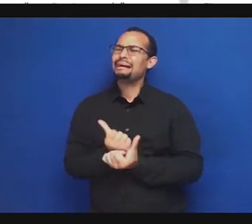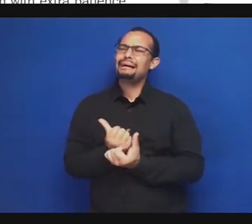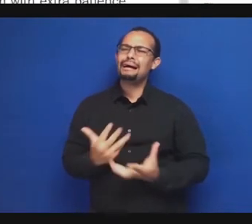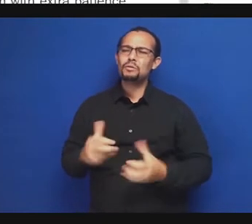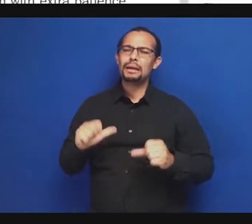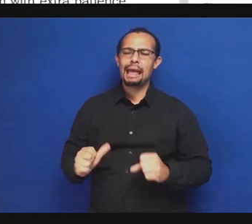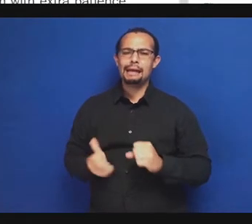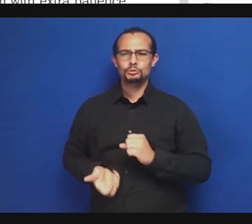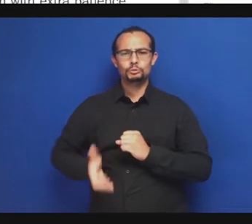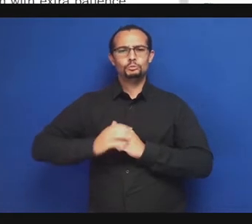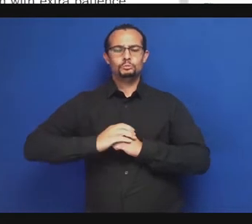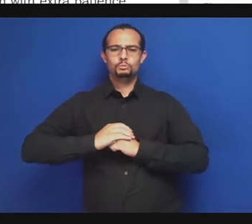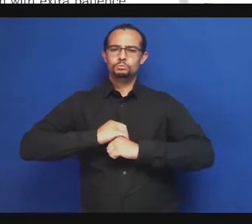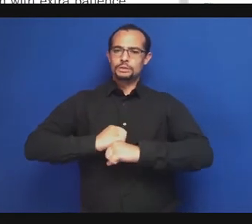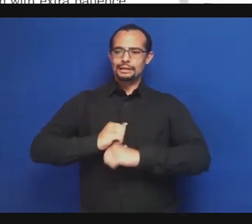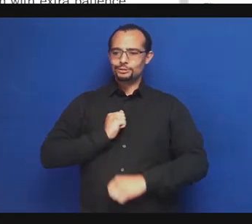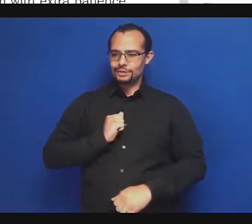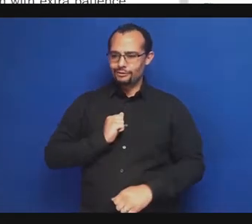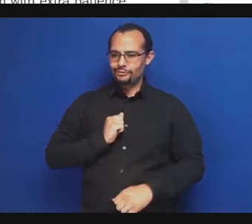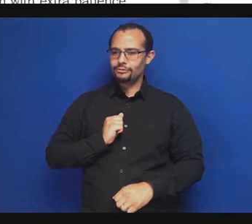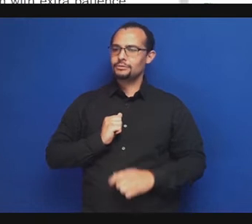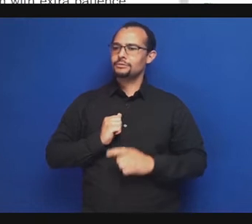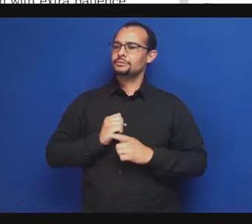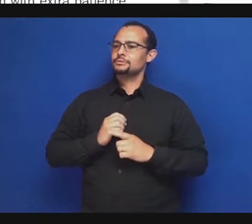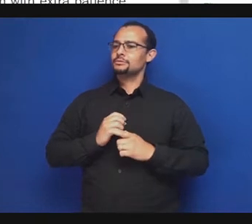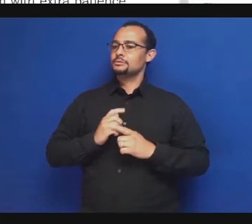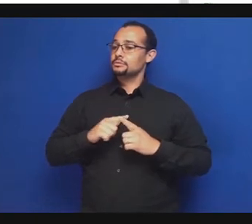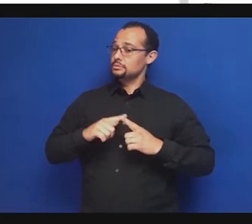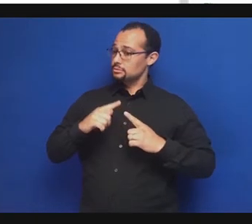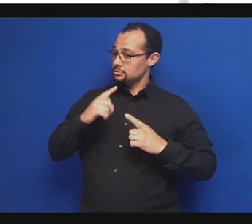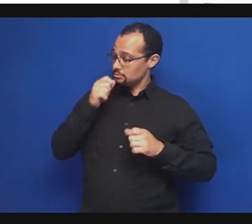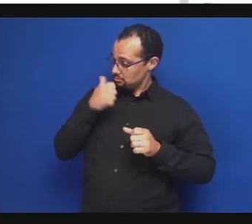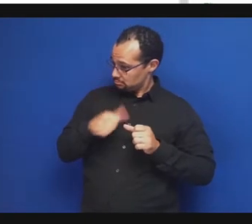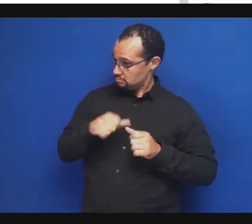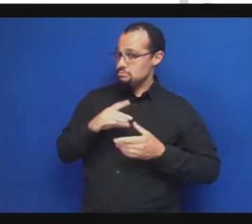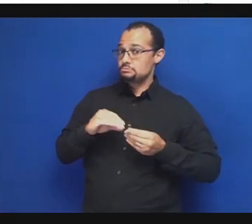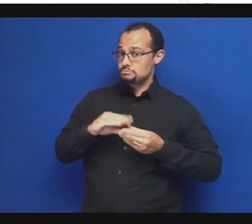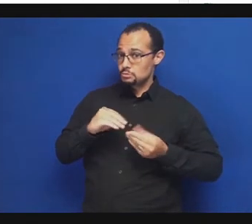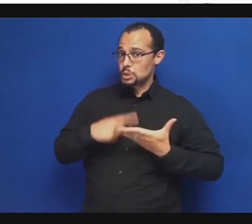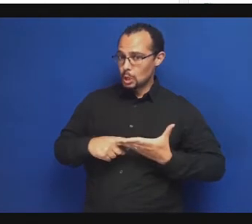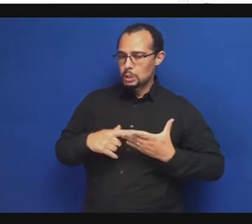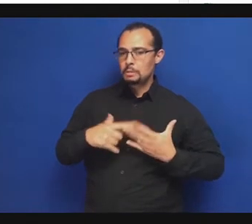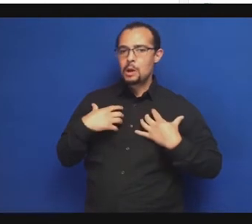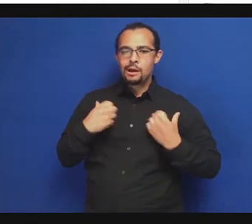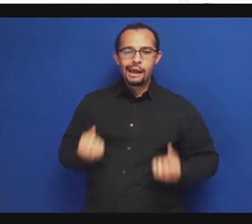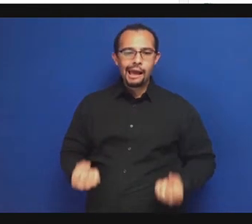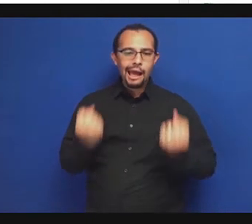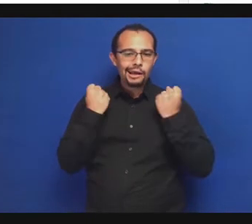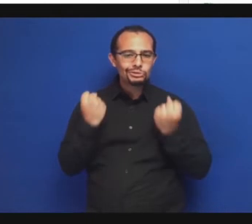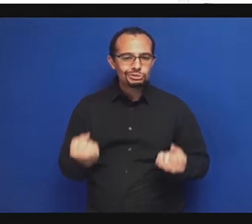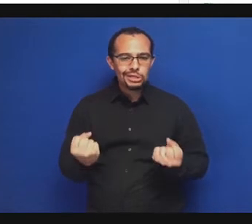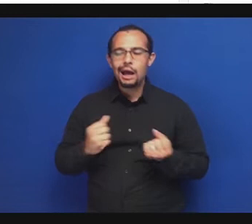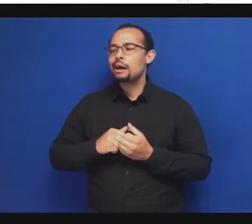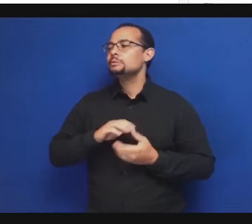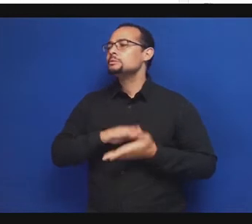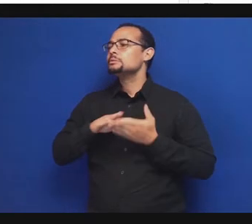And know some of the common reactions that we've discussed within the slide deck, as well as limiting that exposure to media and staying